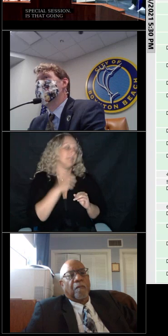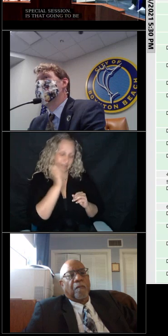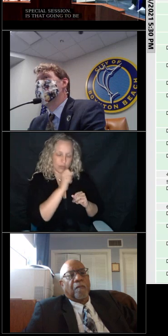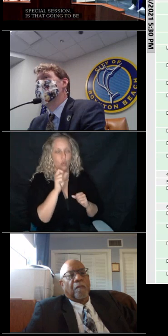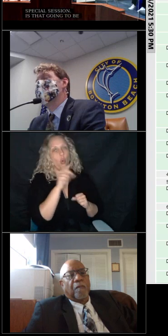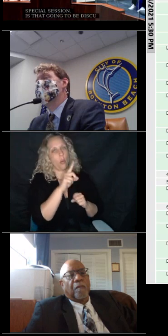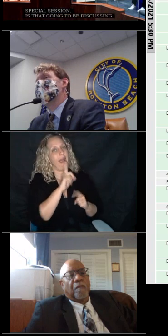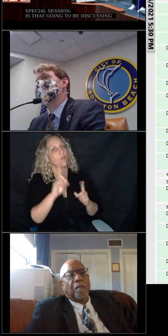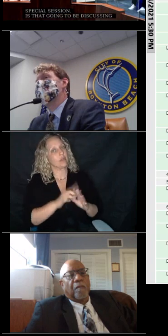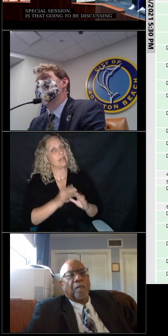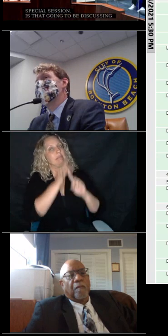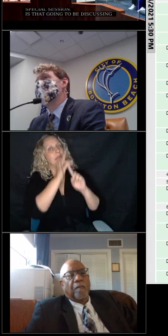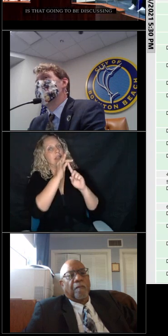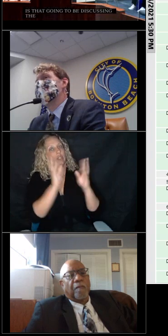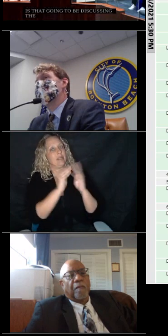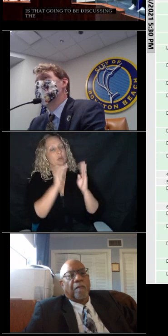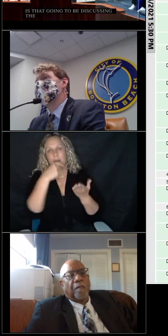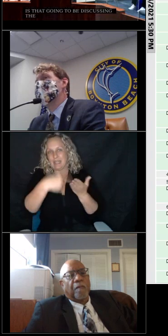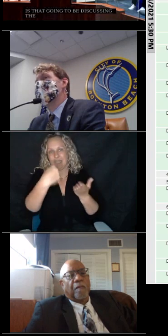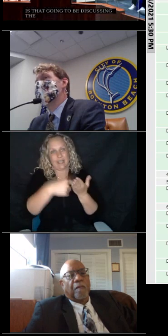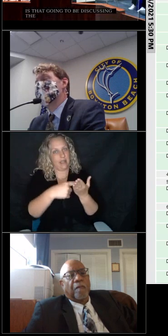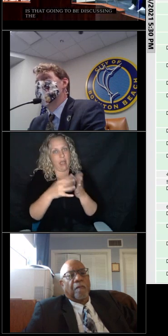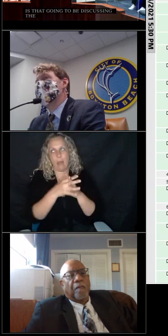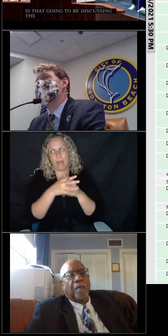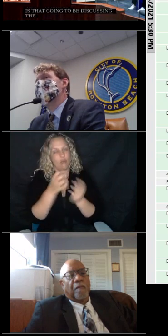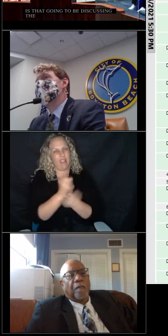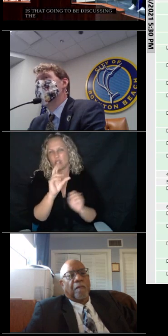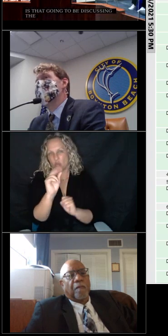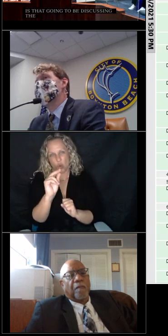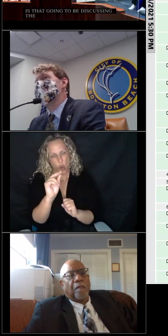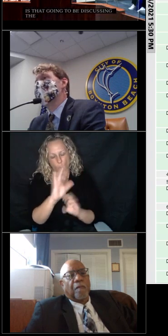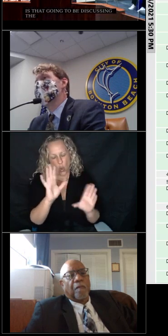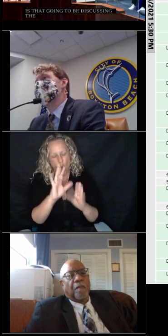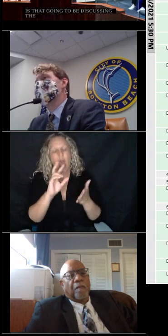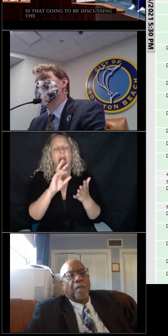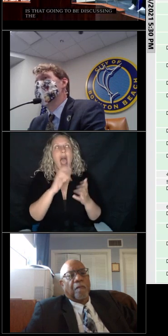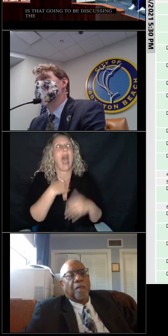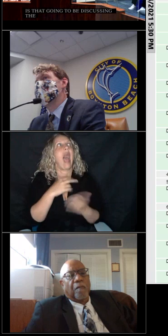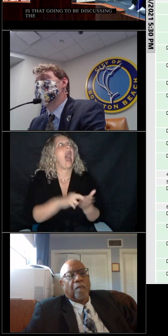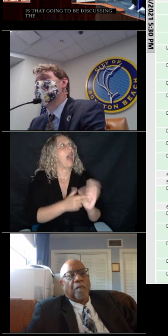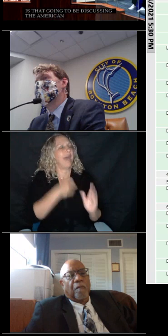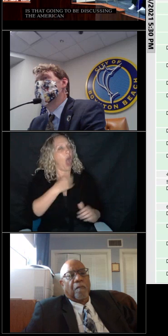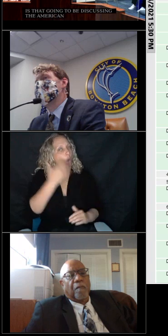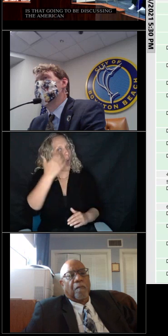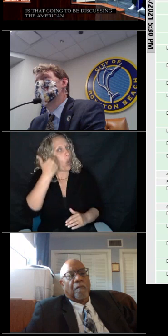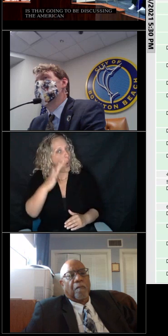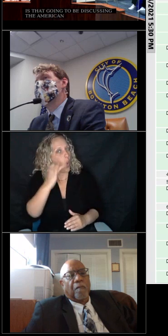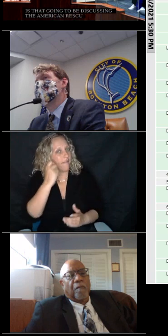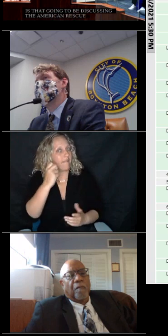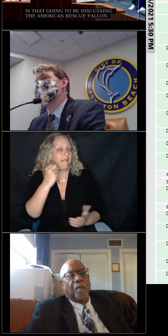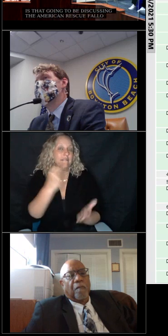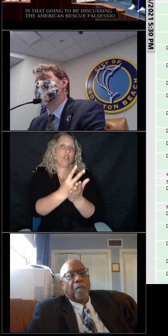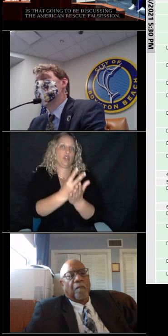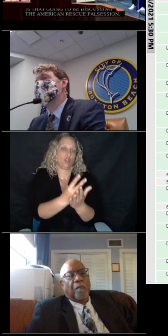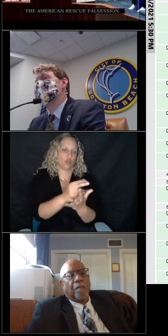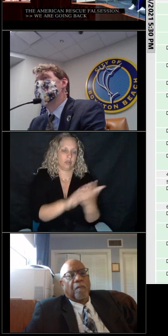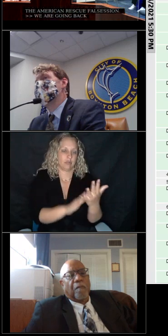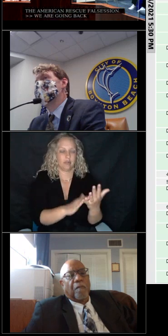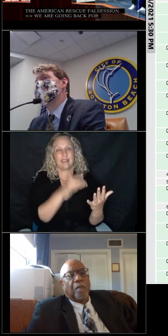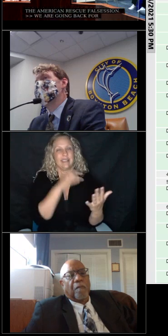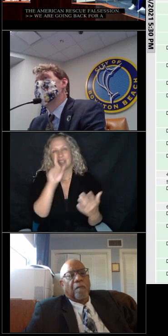special session. We will not be discussing the American Rescue. I don't know if we've gotten the official notice yet, but we've been told that it's only